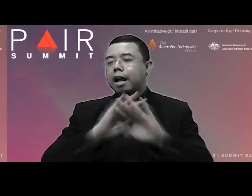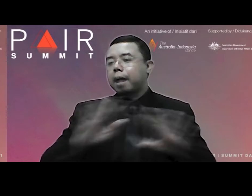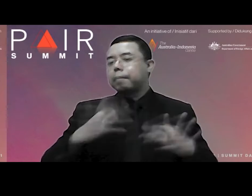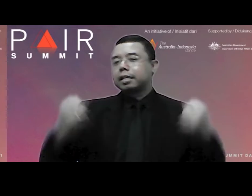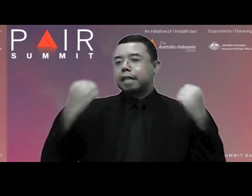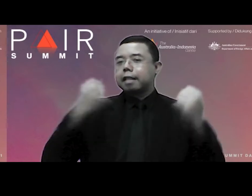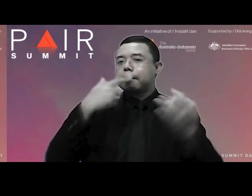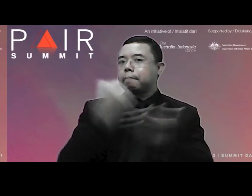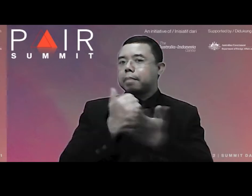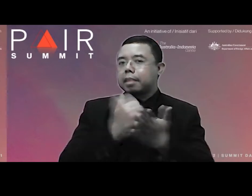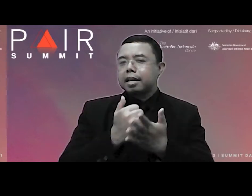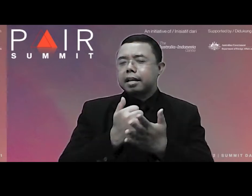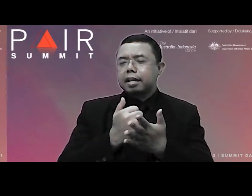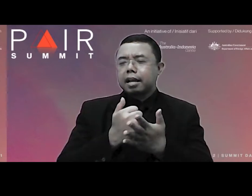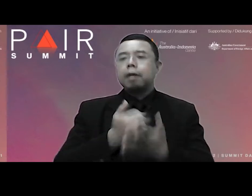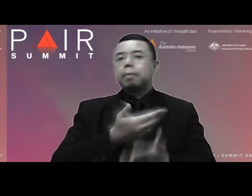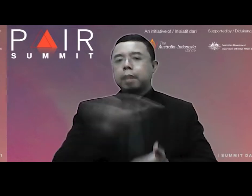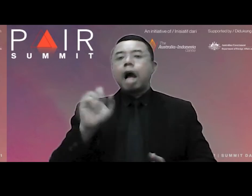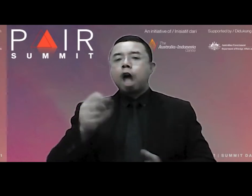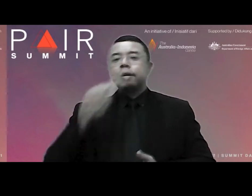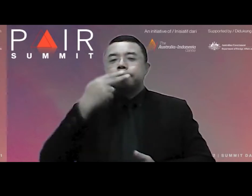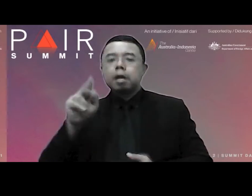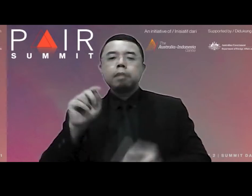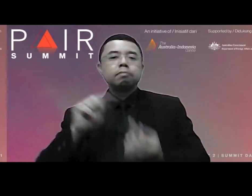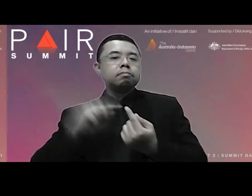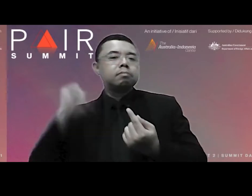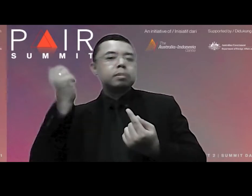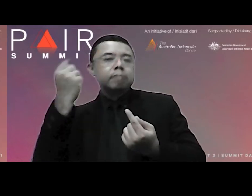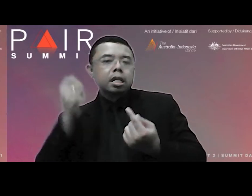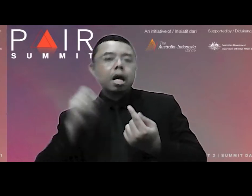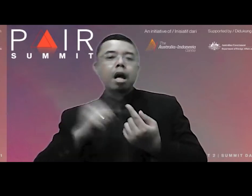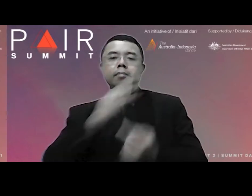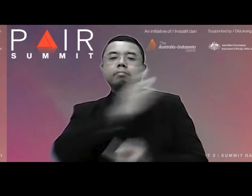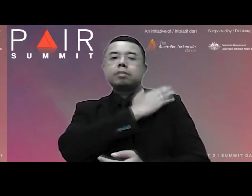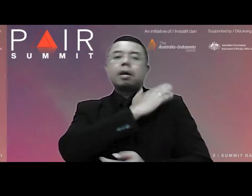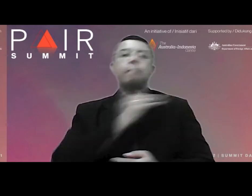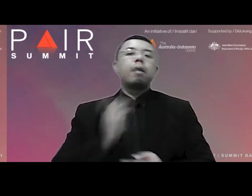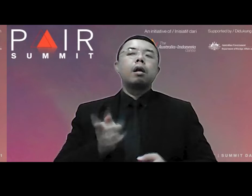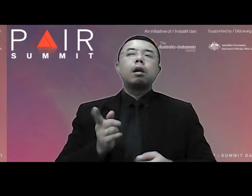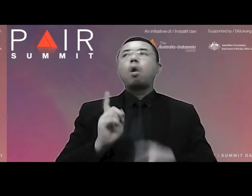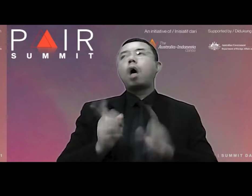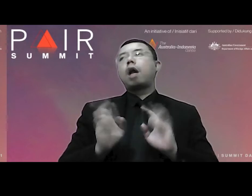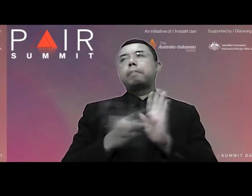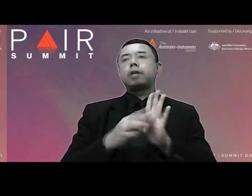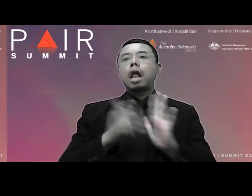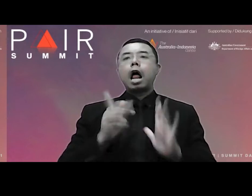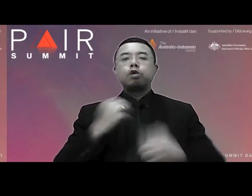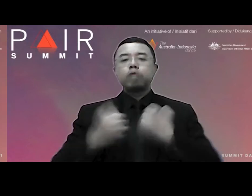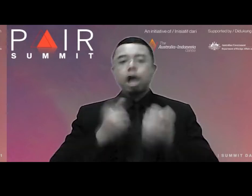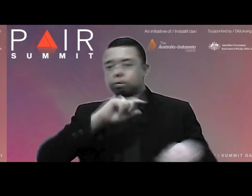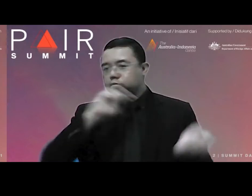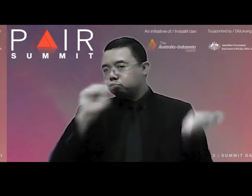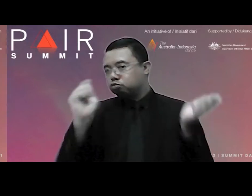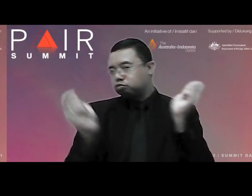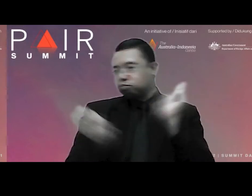we know that while there have been problems, there have also been lots of efforts to make a change. And we want to pick up on those and look at how